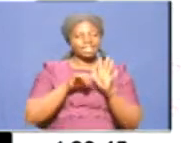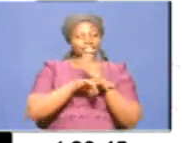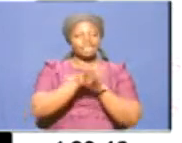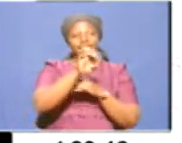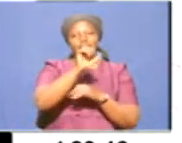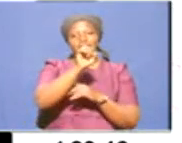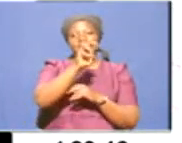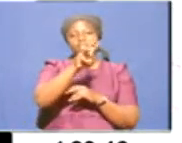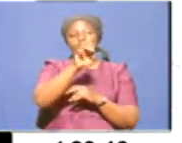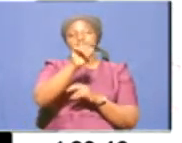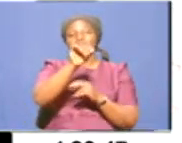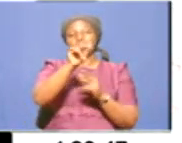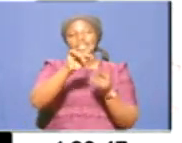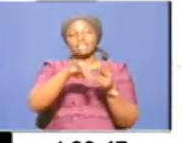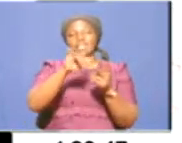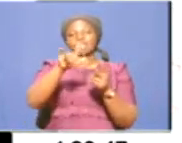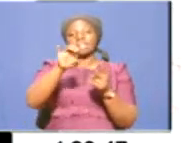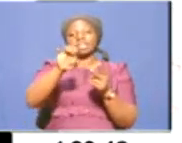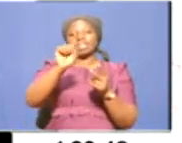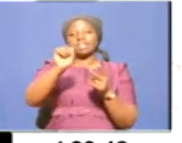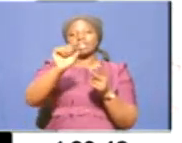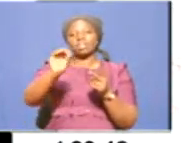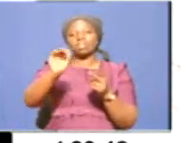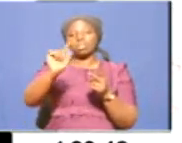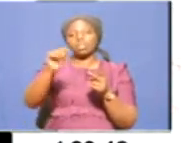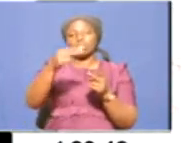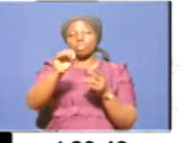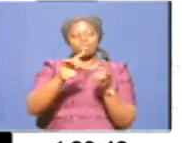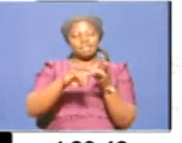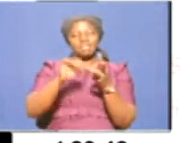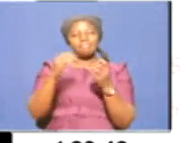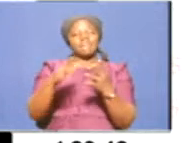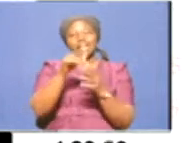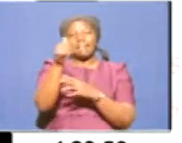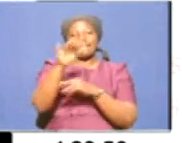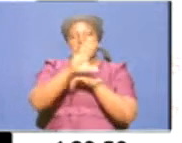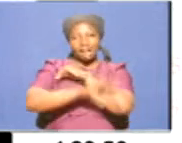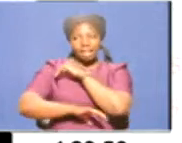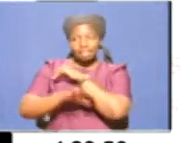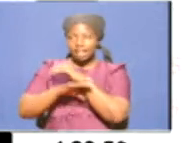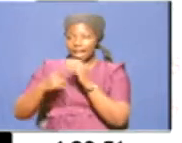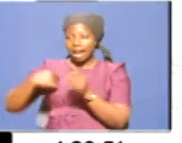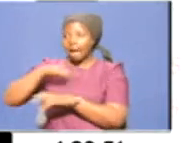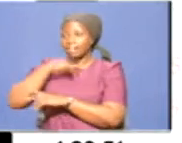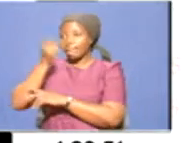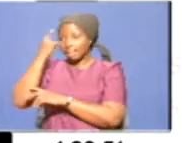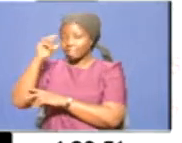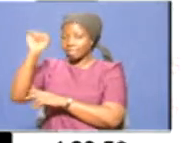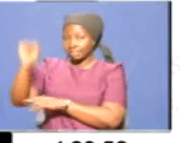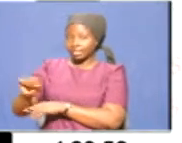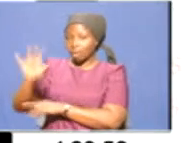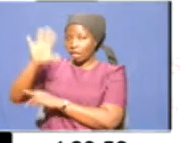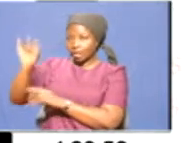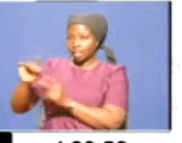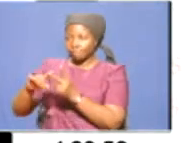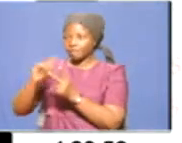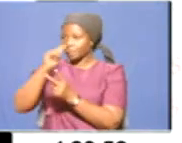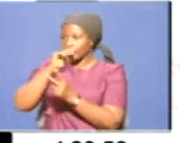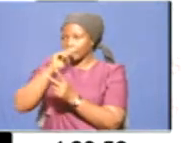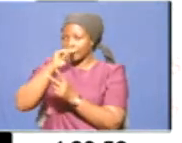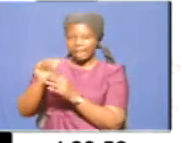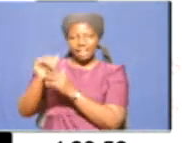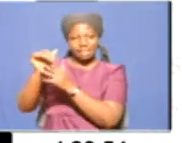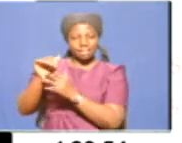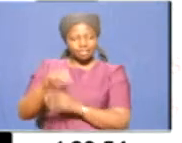example, and many other countries. Yes. And we understand that South Africa and Tanzania are leading actually in representation. South Africa has